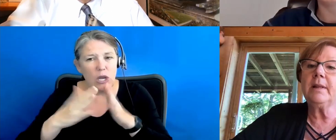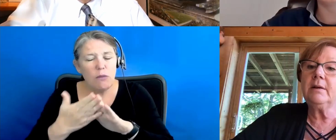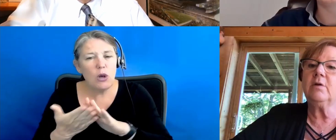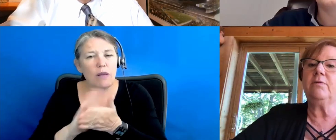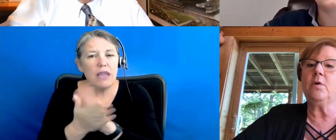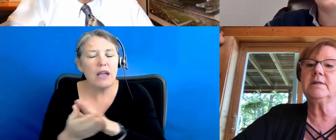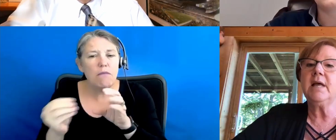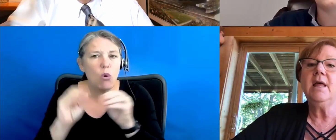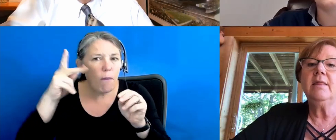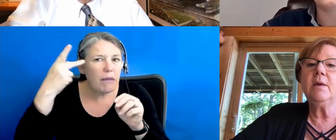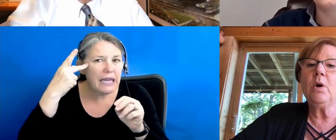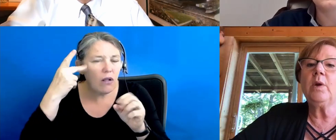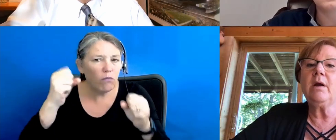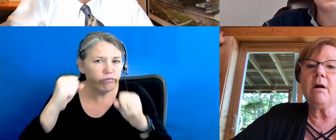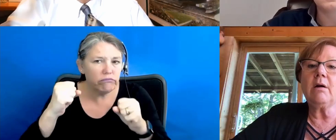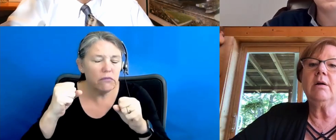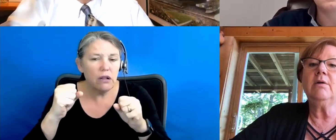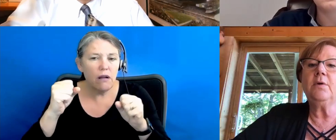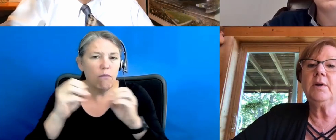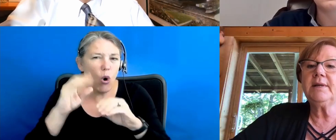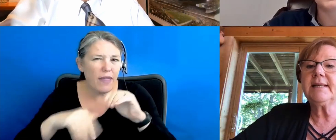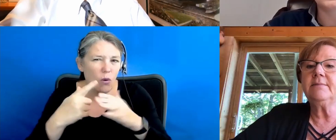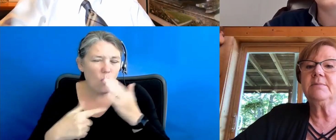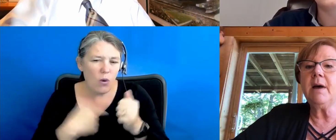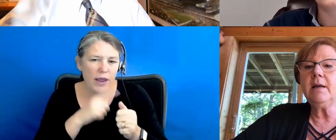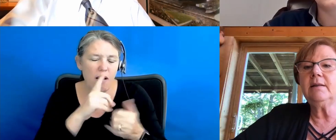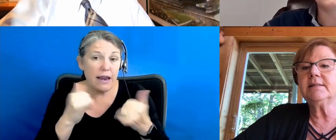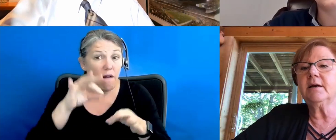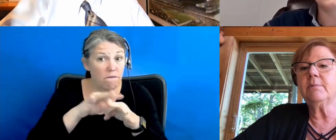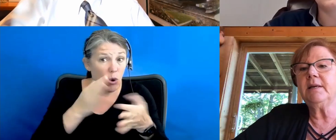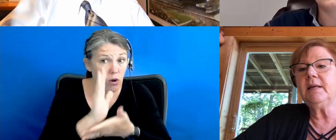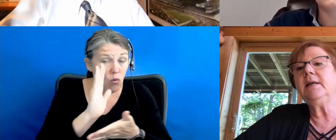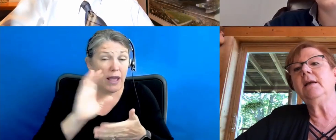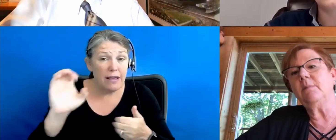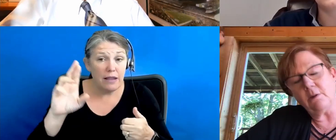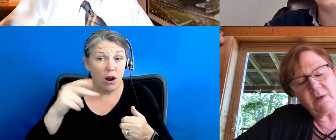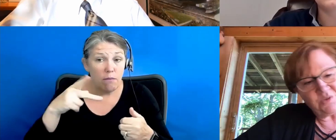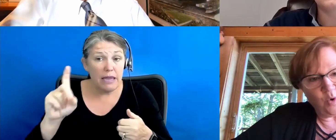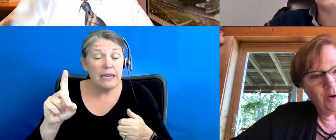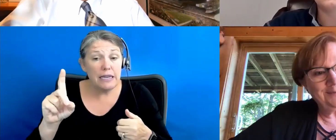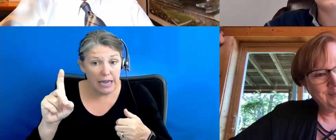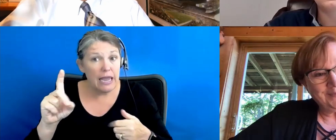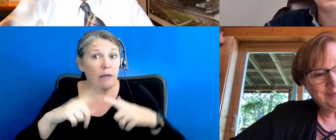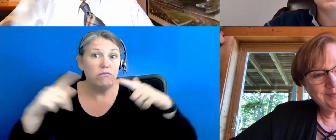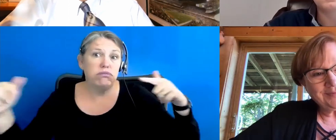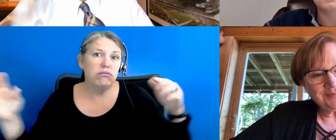of a political force than what we are? Voting rights come to mind, the CRPD, among much